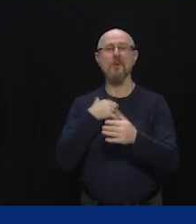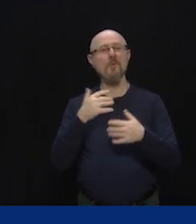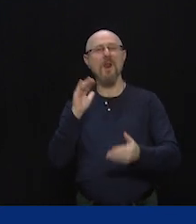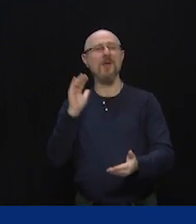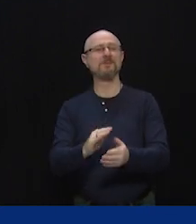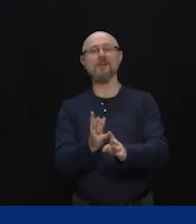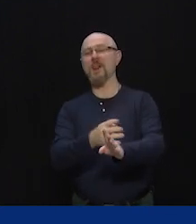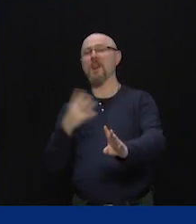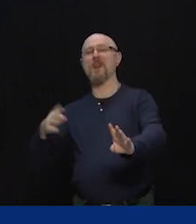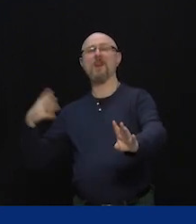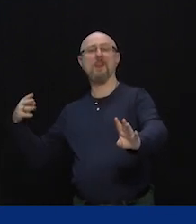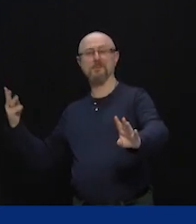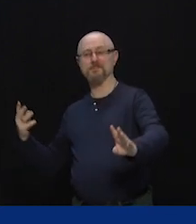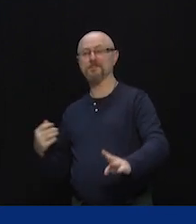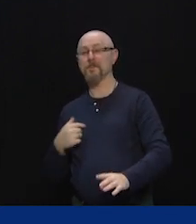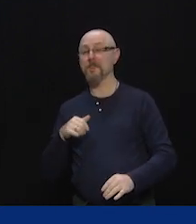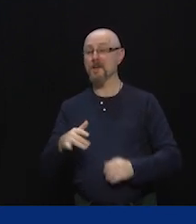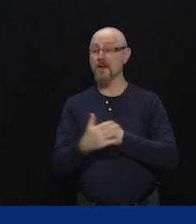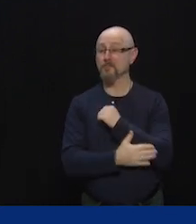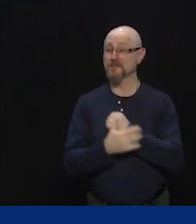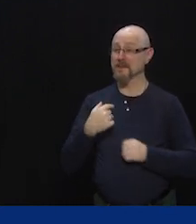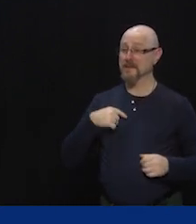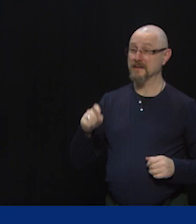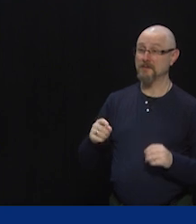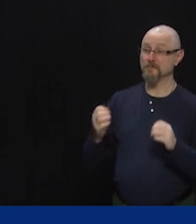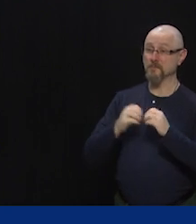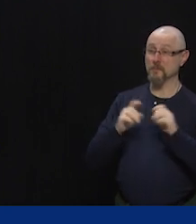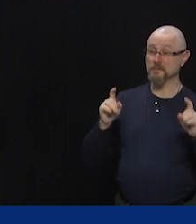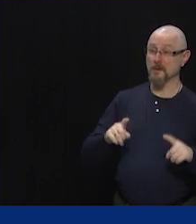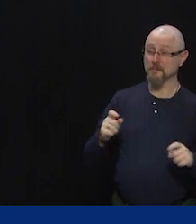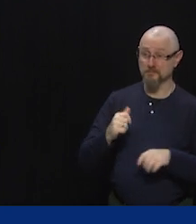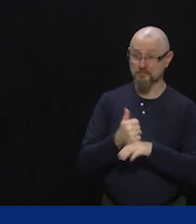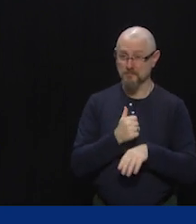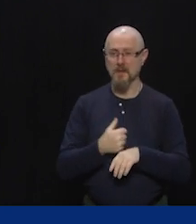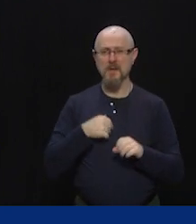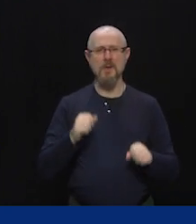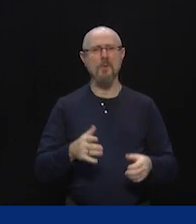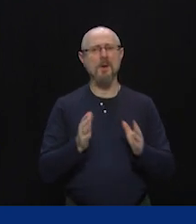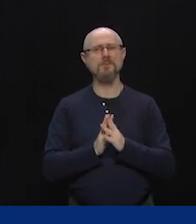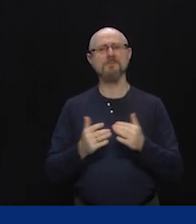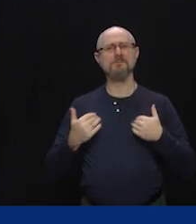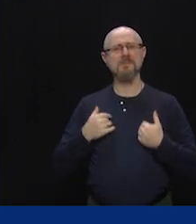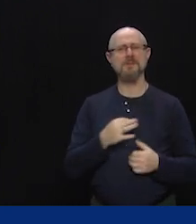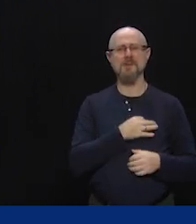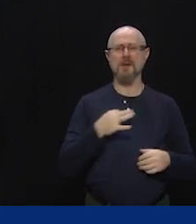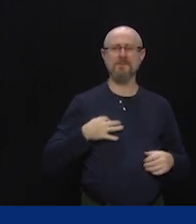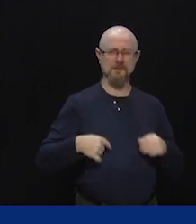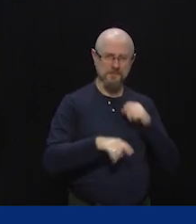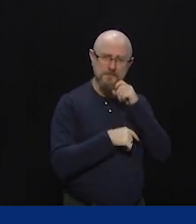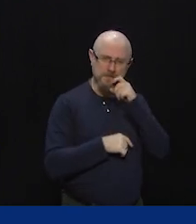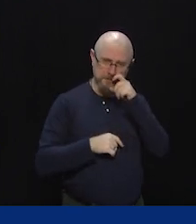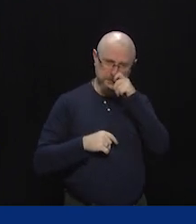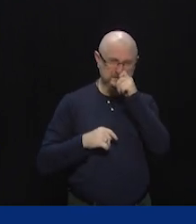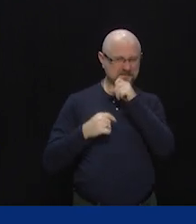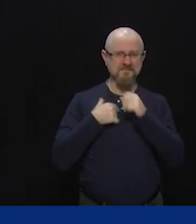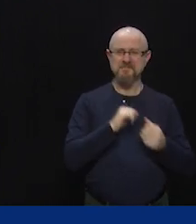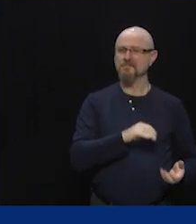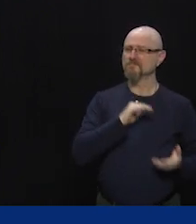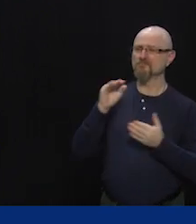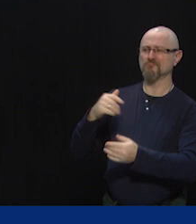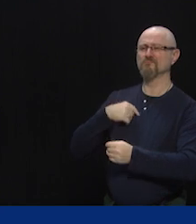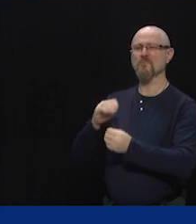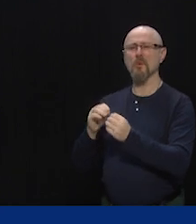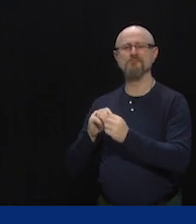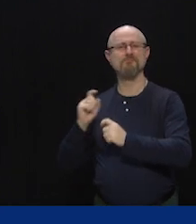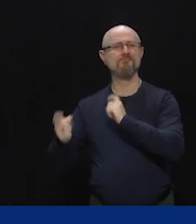county that wants additional testing sites is able to request staff and supplies from the state, and we've been supplying those as